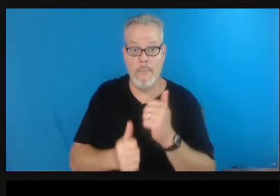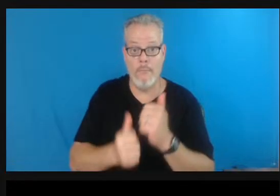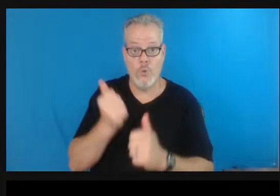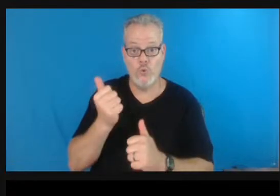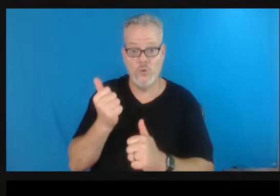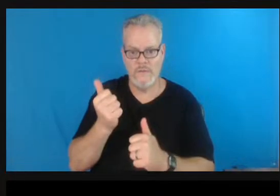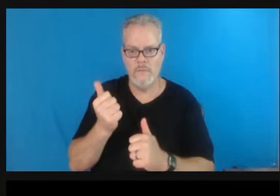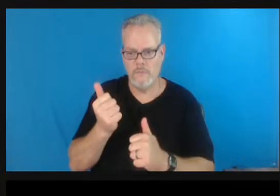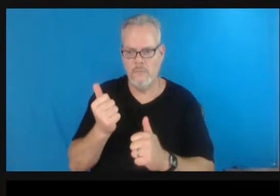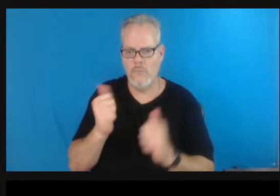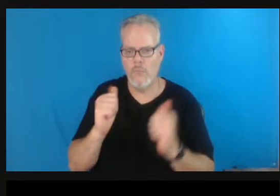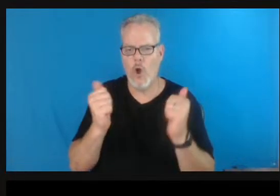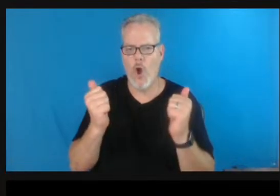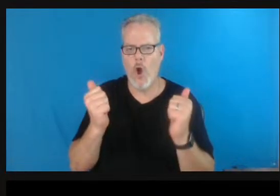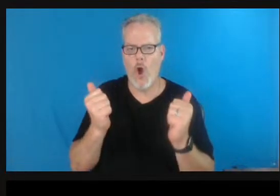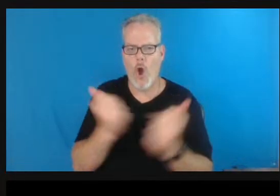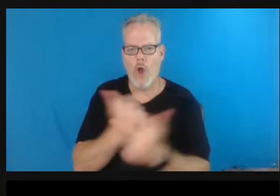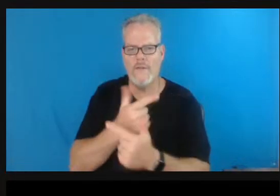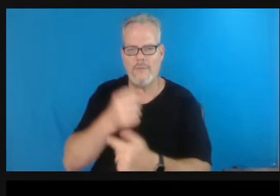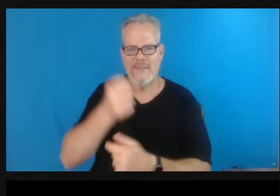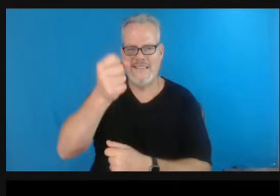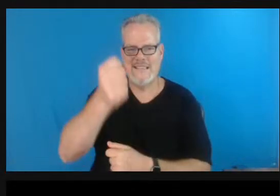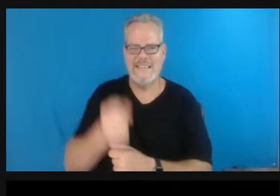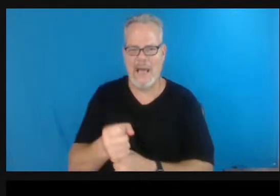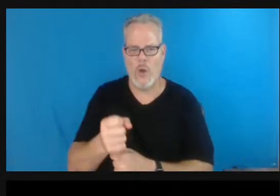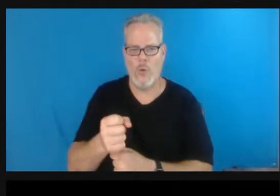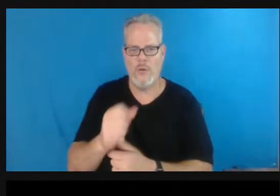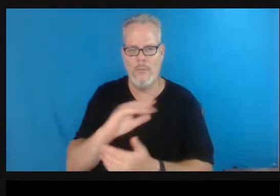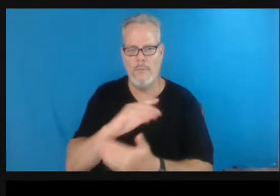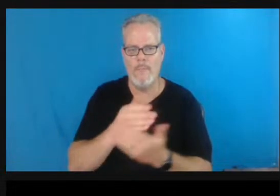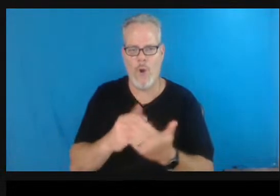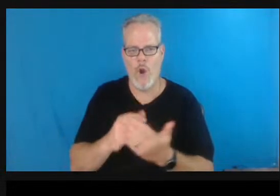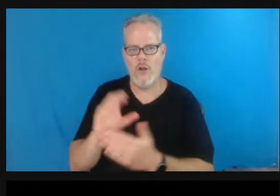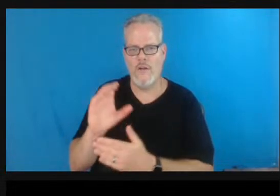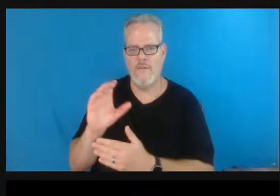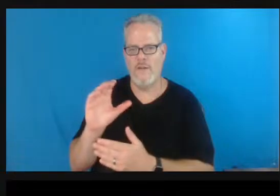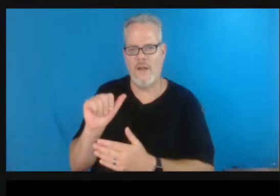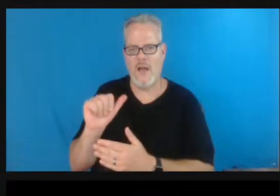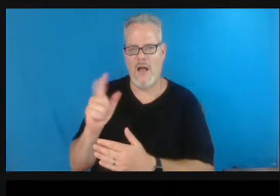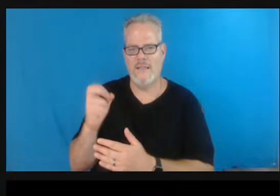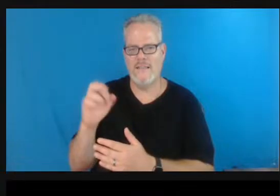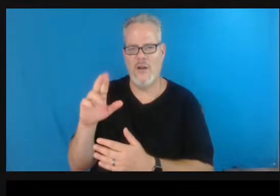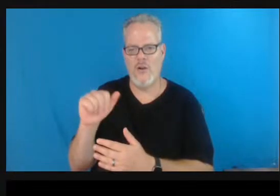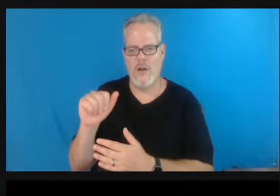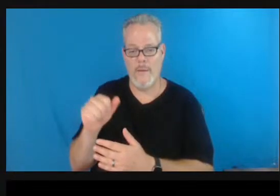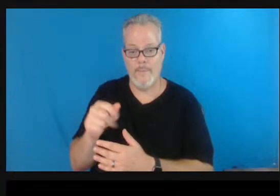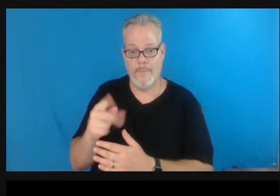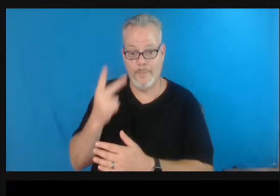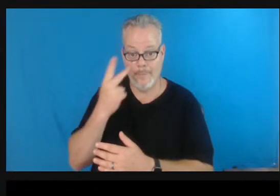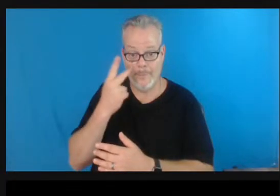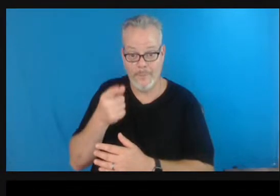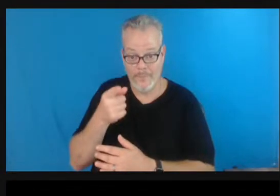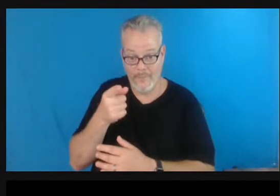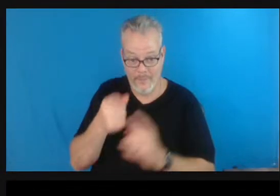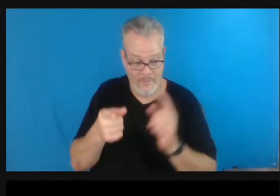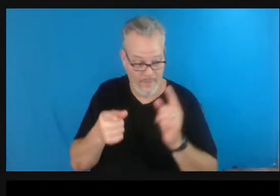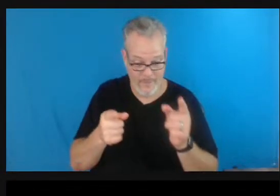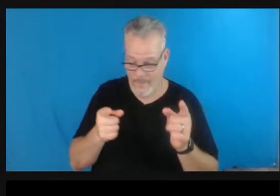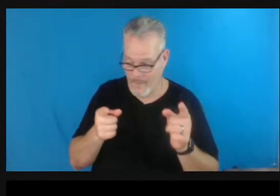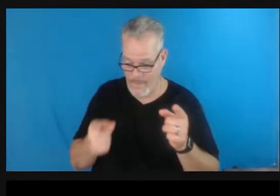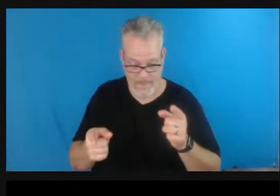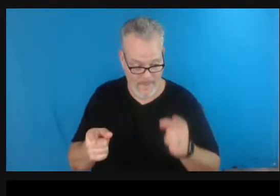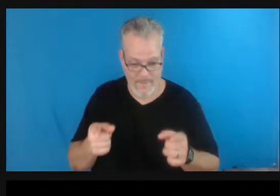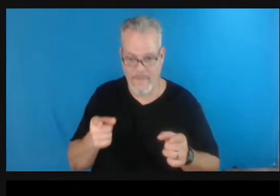are all on the south side of the caldera, so they're all showing a little bit of southward motion as well. There, and this one is looking